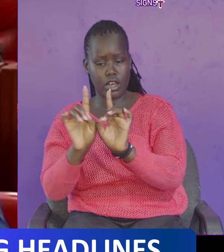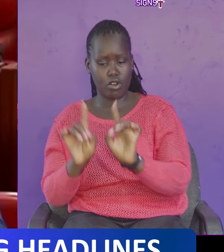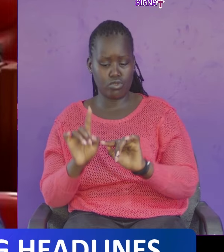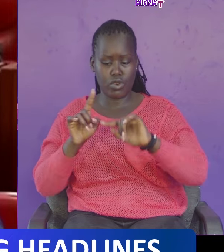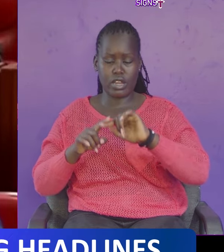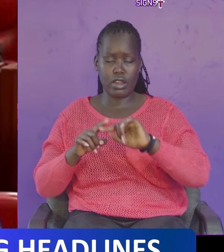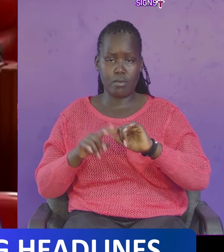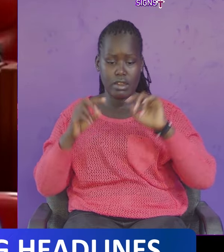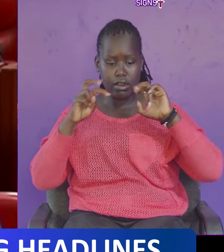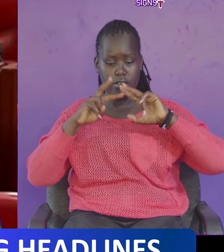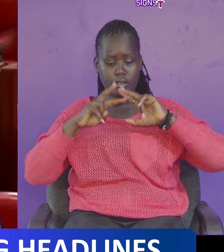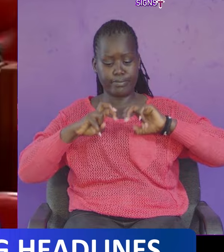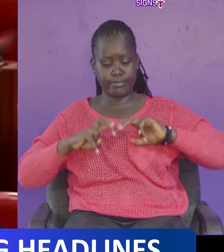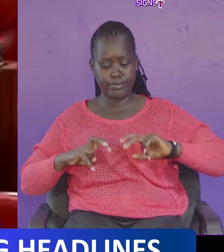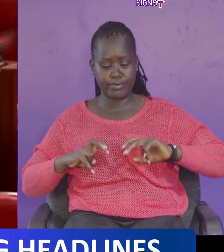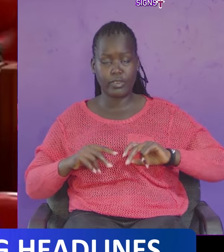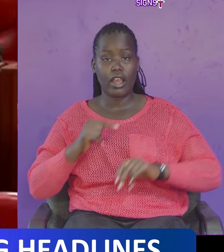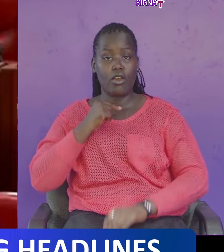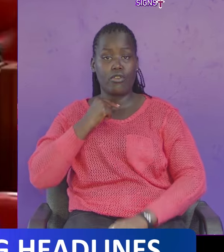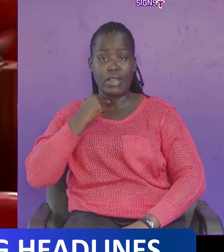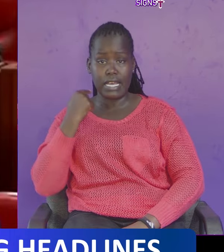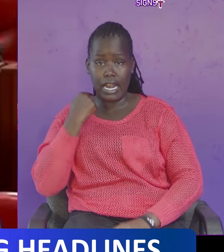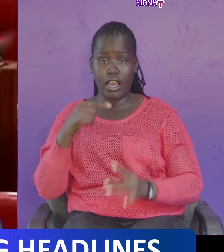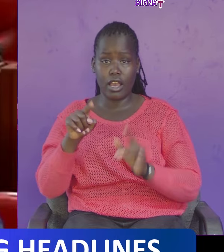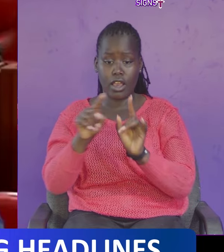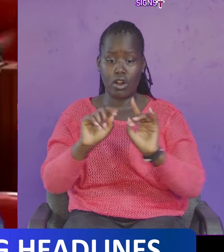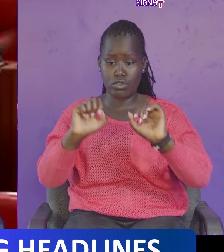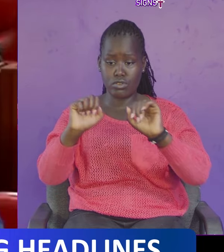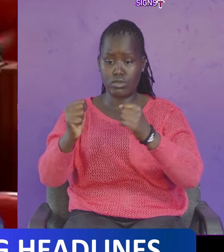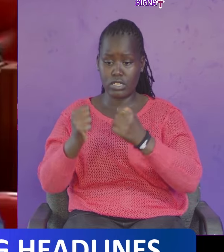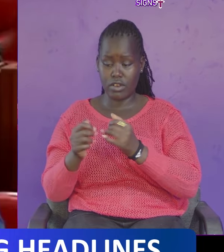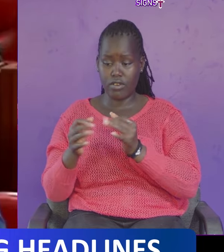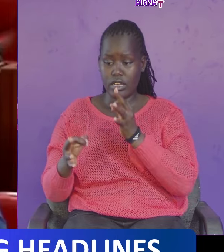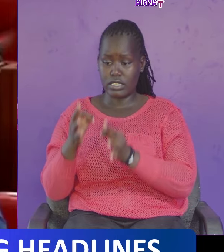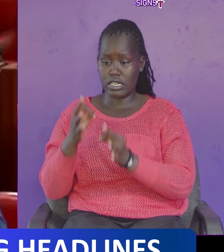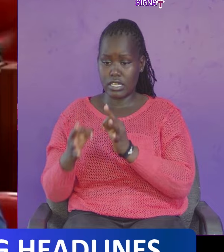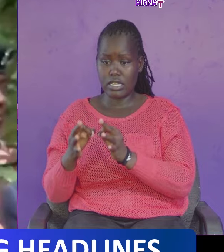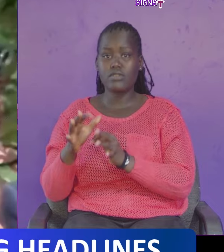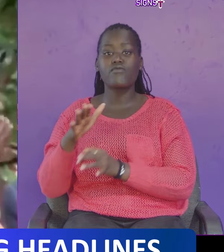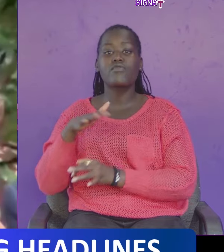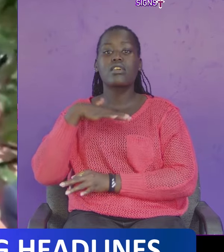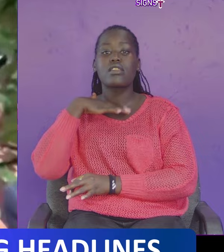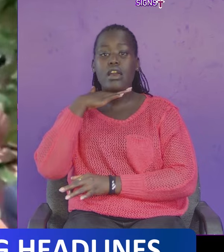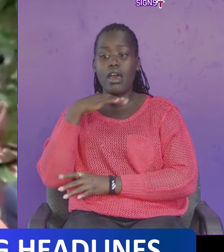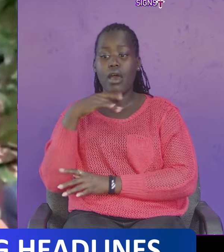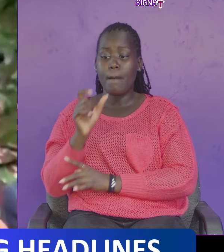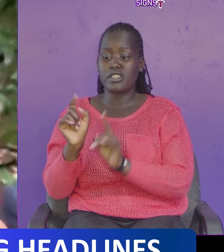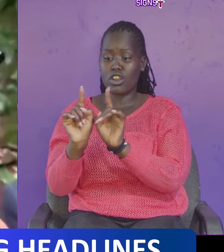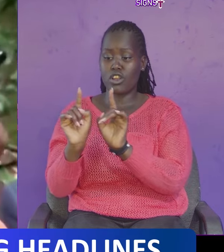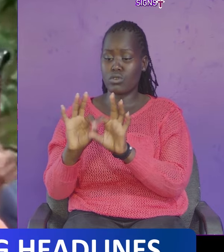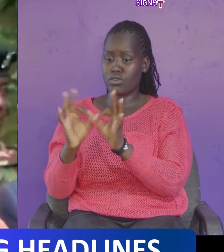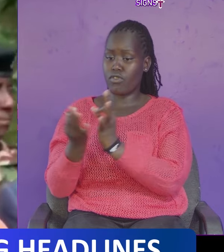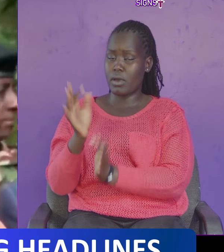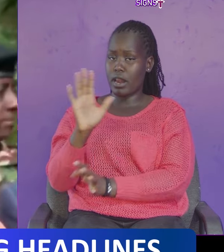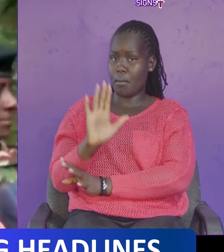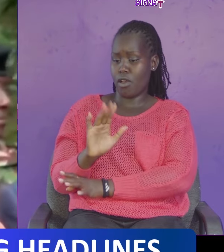the killing and to secure justice for the deceased and his family. We are doing what it takes to